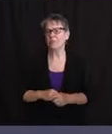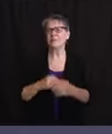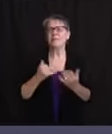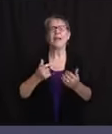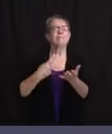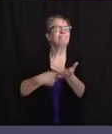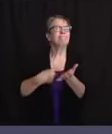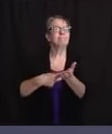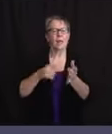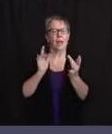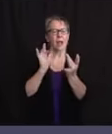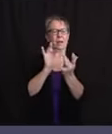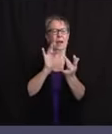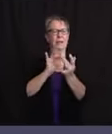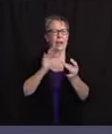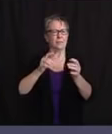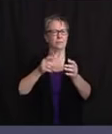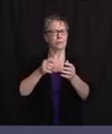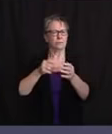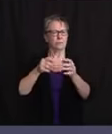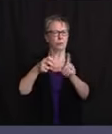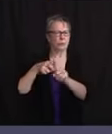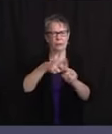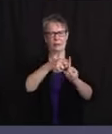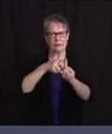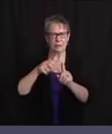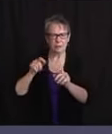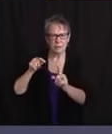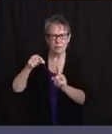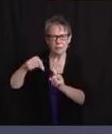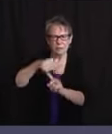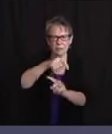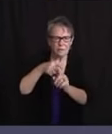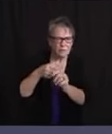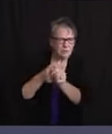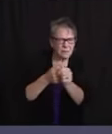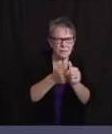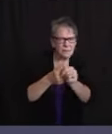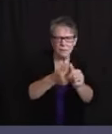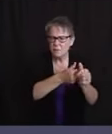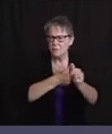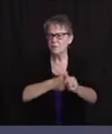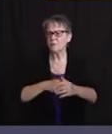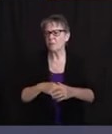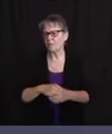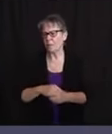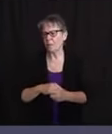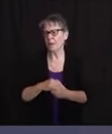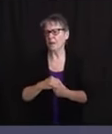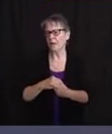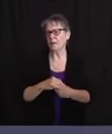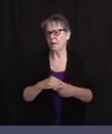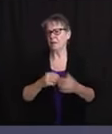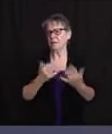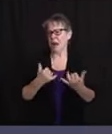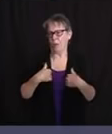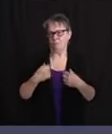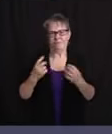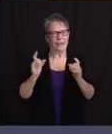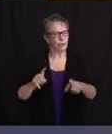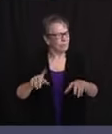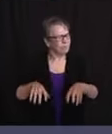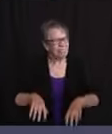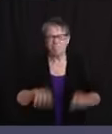case so immediate public health actions can be taken. We are assembling a contact tracing task force to guide